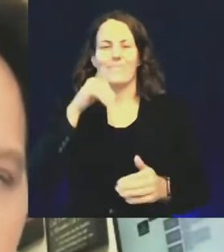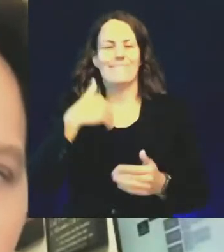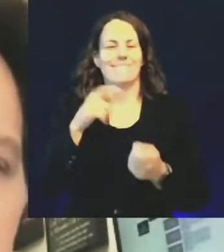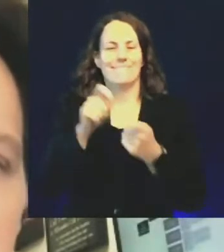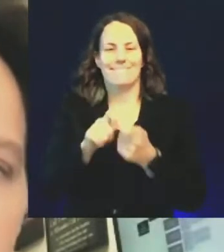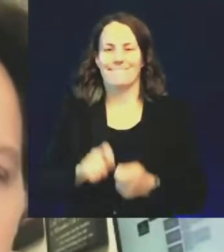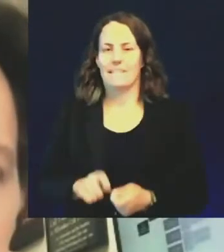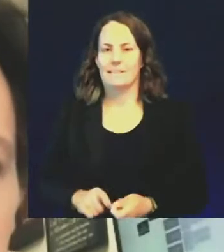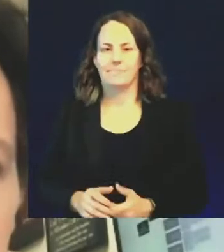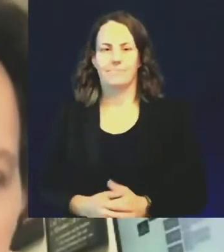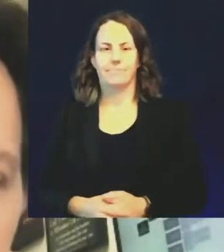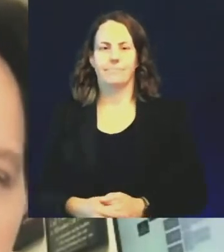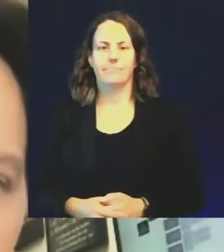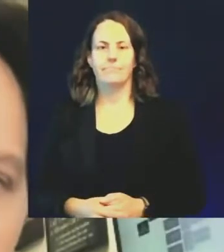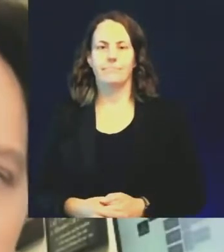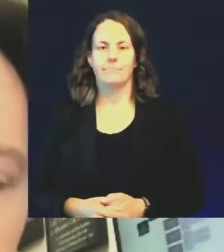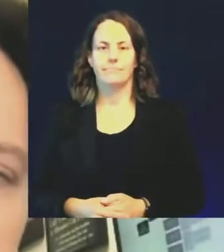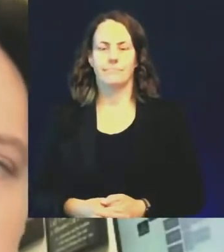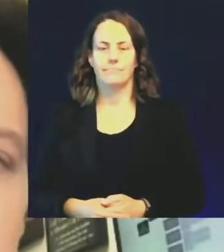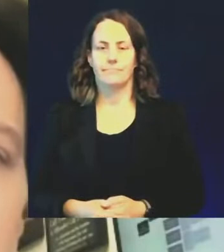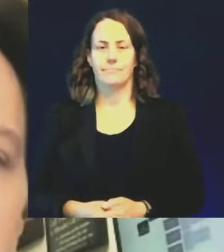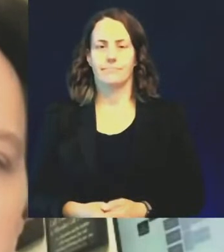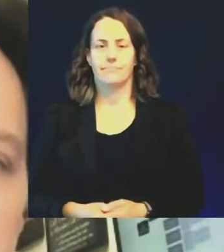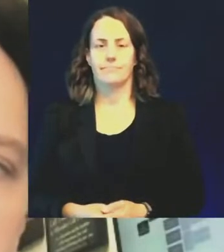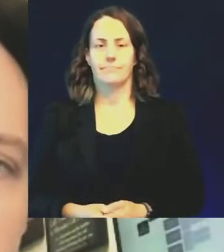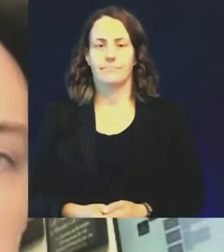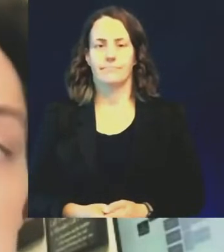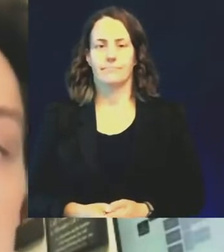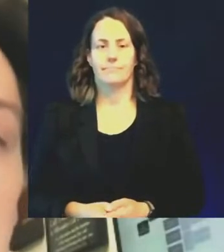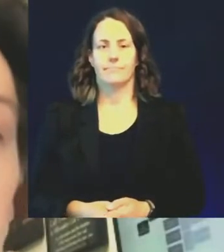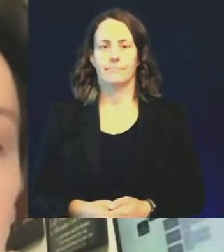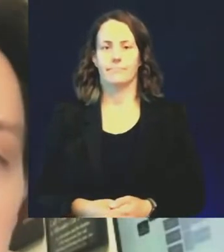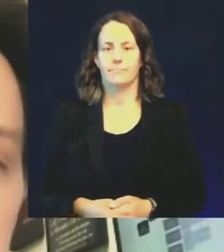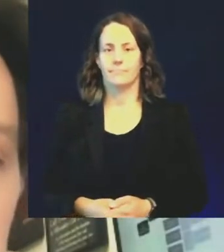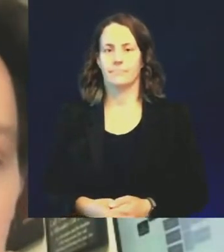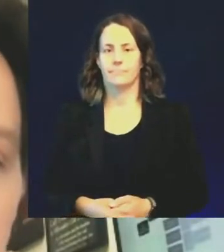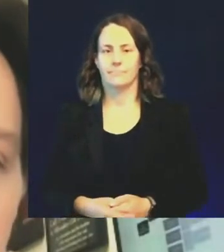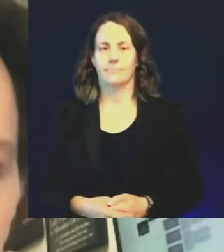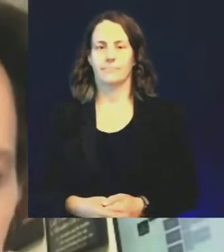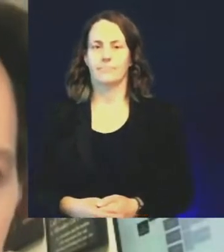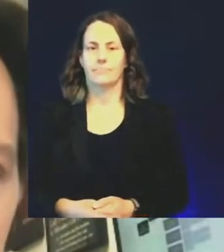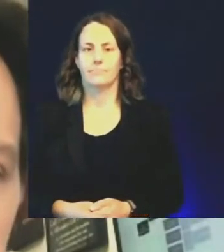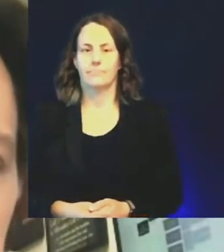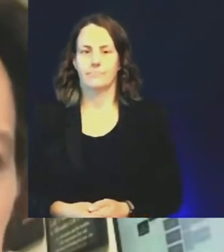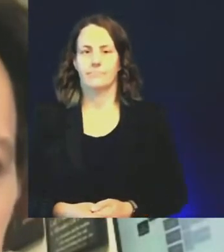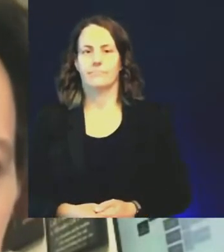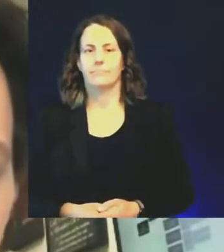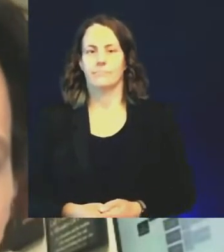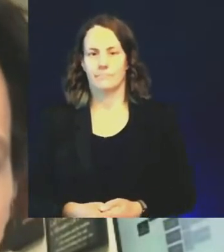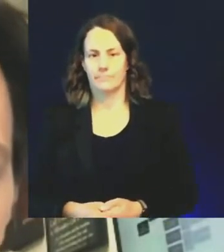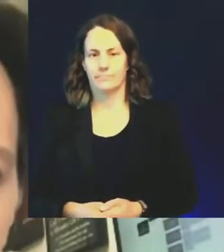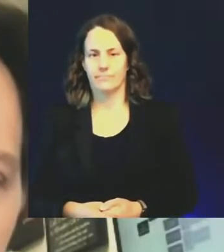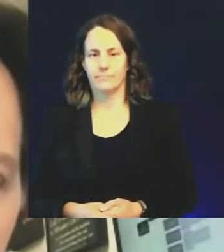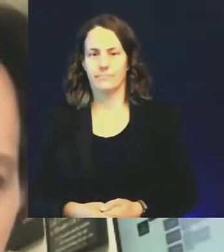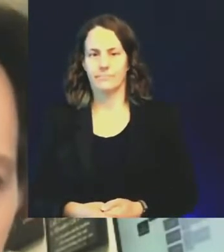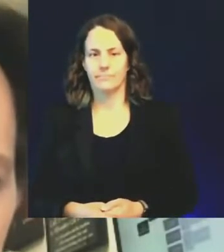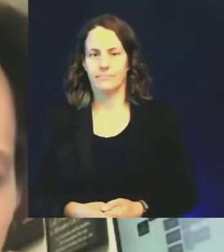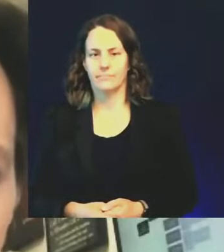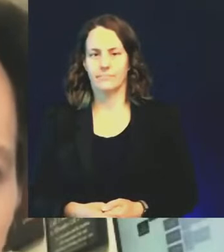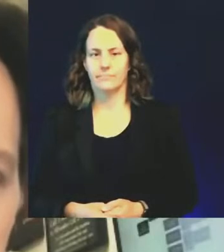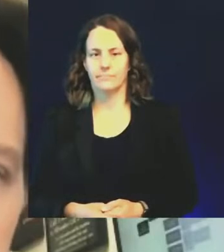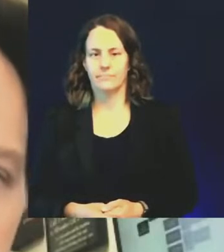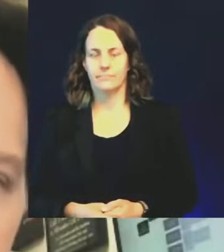process called whole genome sequencing, which is done on a residual specimen. When someone gets a nasal swab for